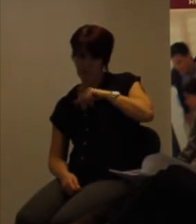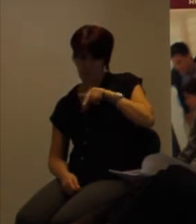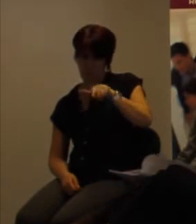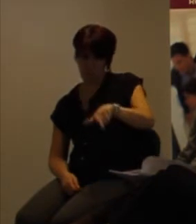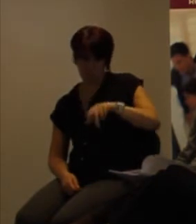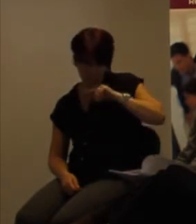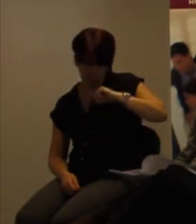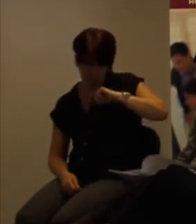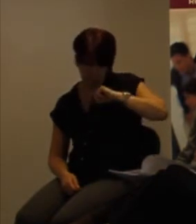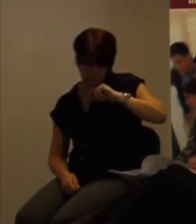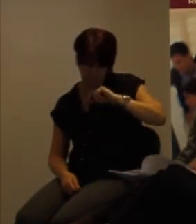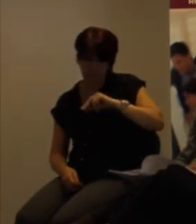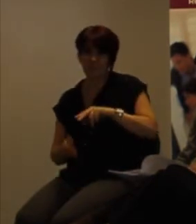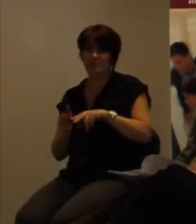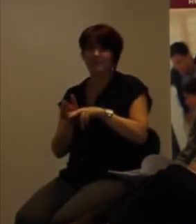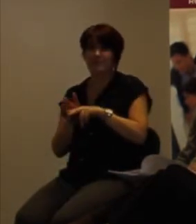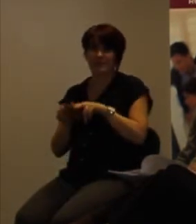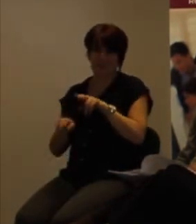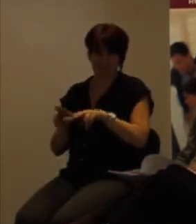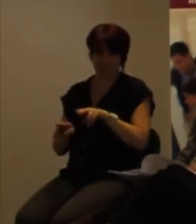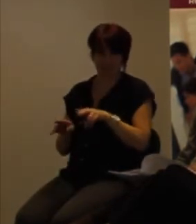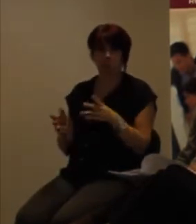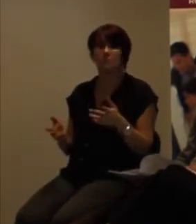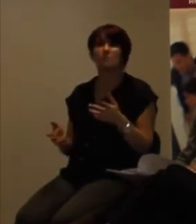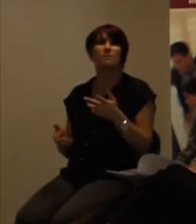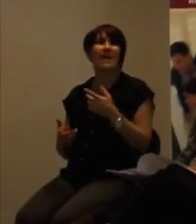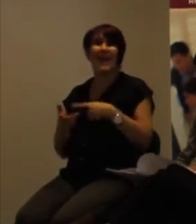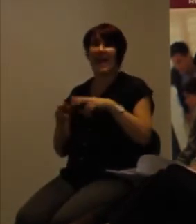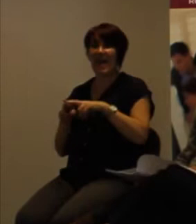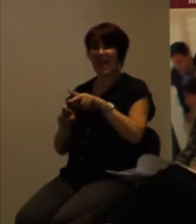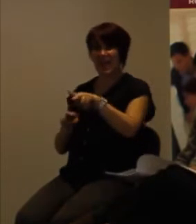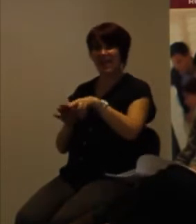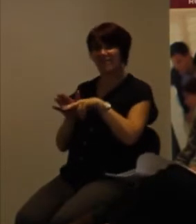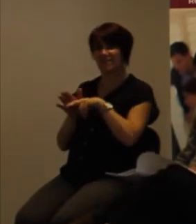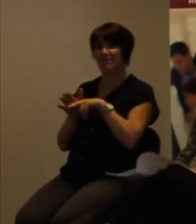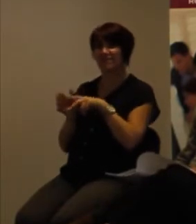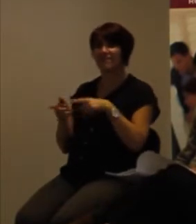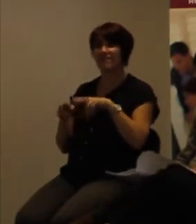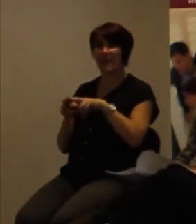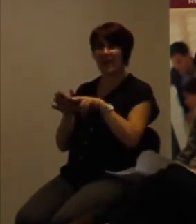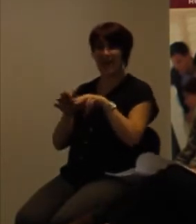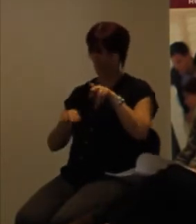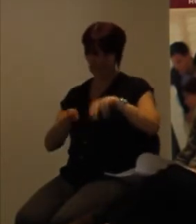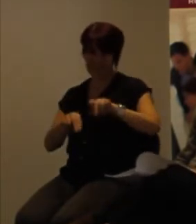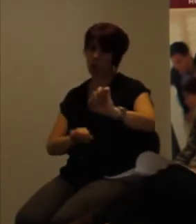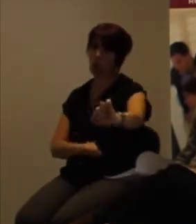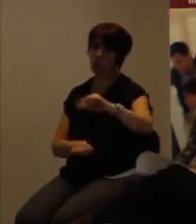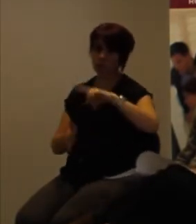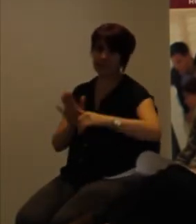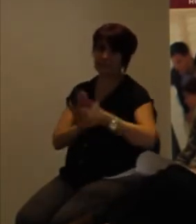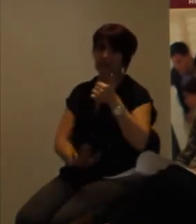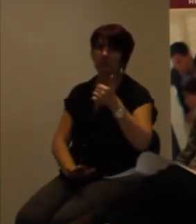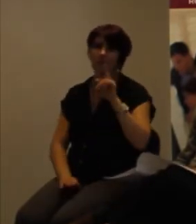material. Goes without saying that we can't use a reader if reading's being assessed. And if someone is